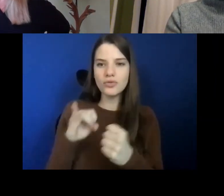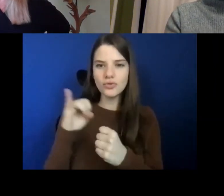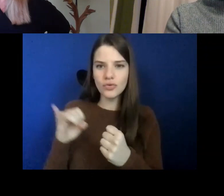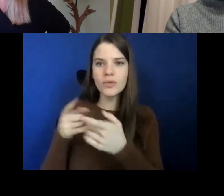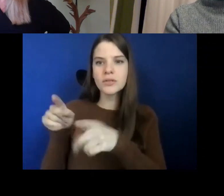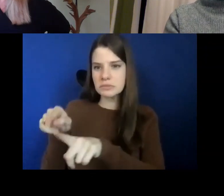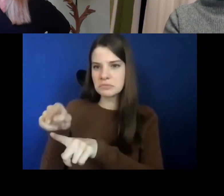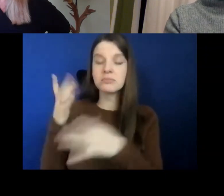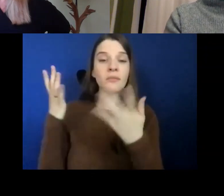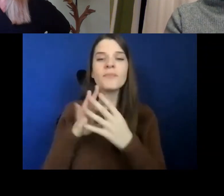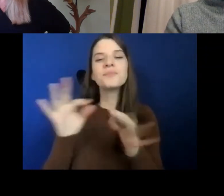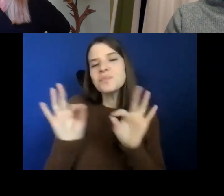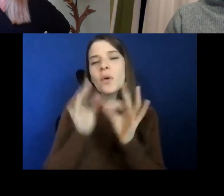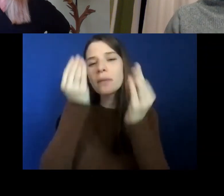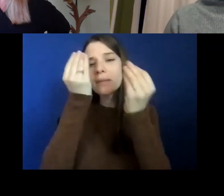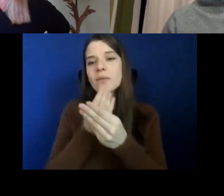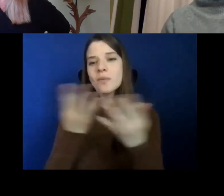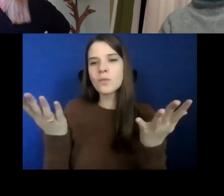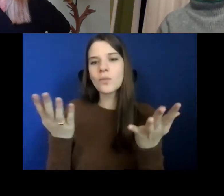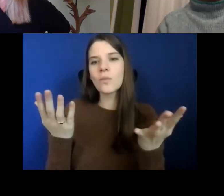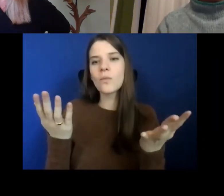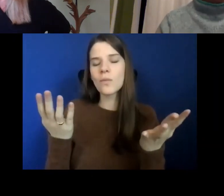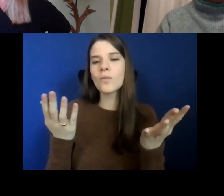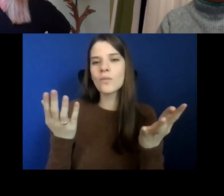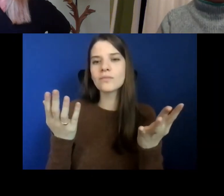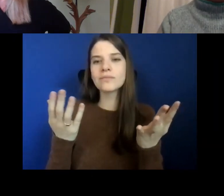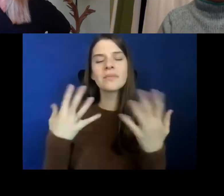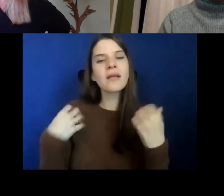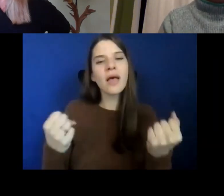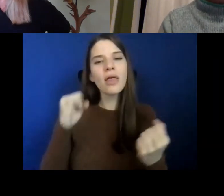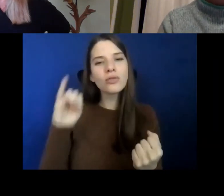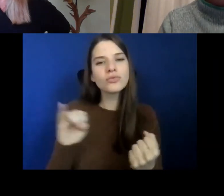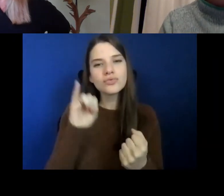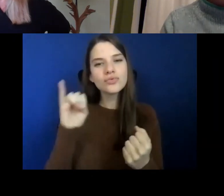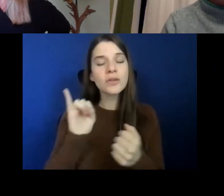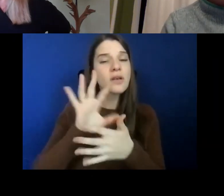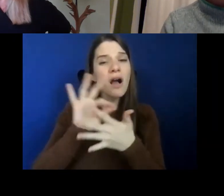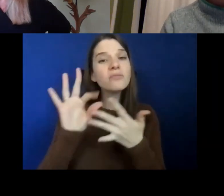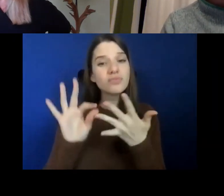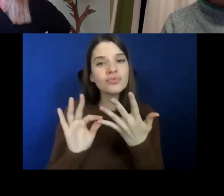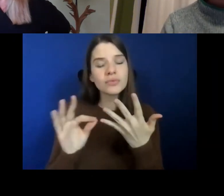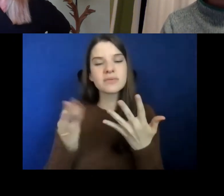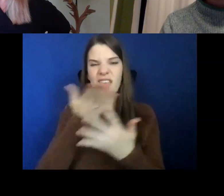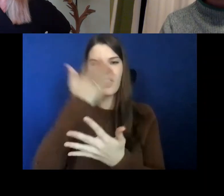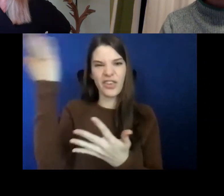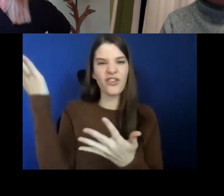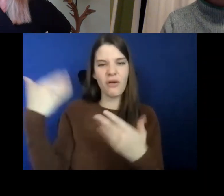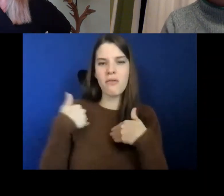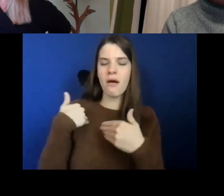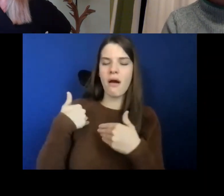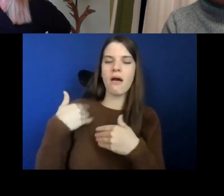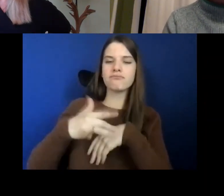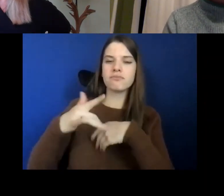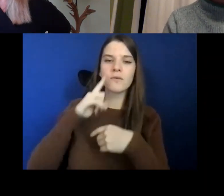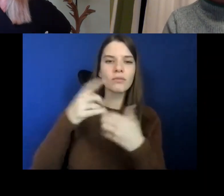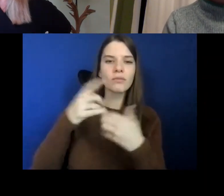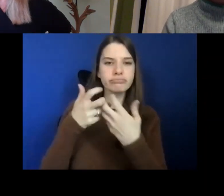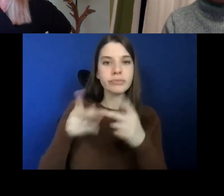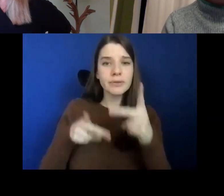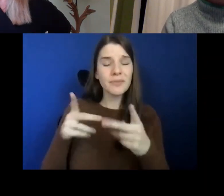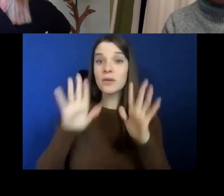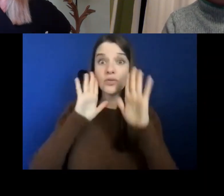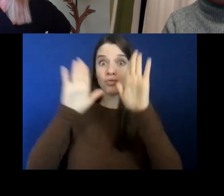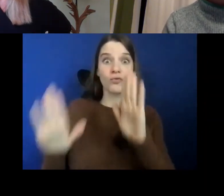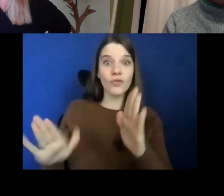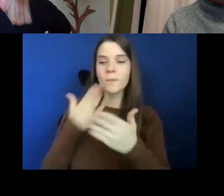So also just letting people know that there are health insurance options that are out there as well for people. So that's great. That's